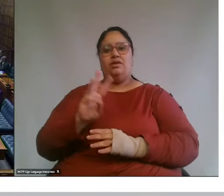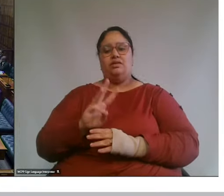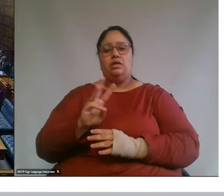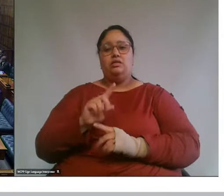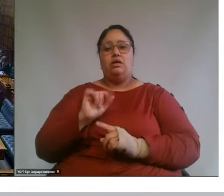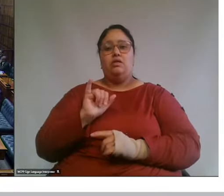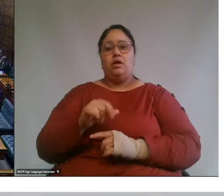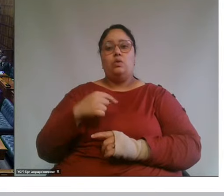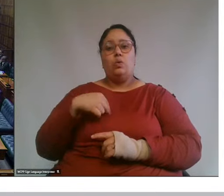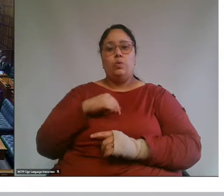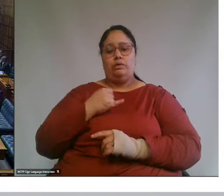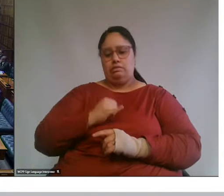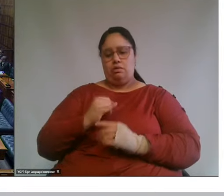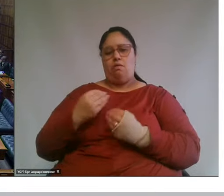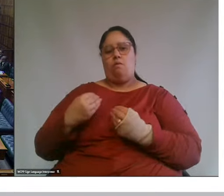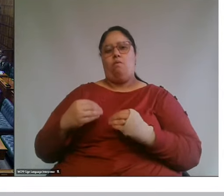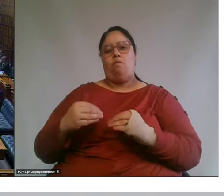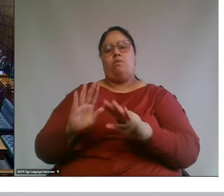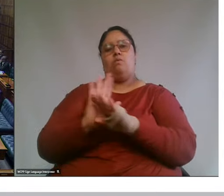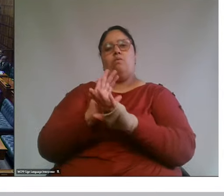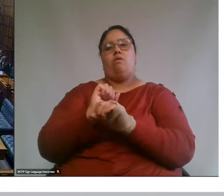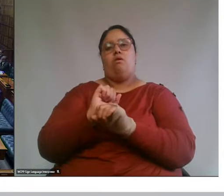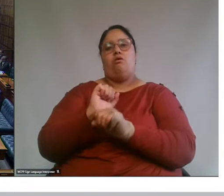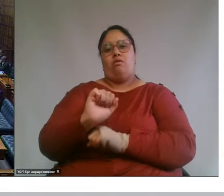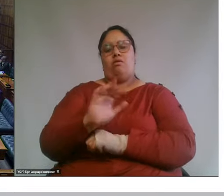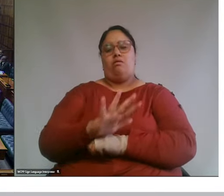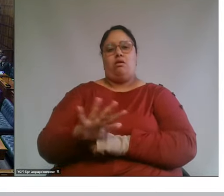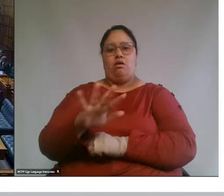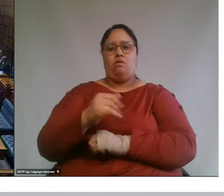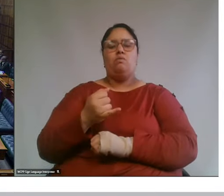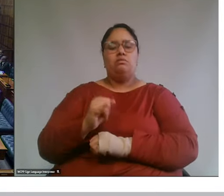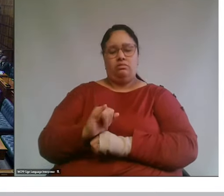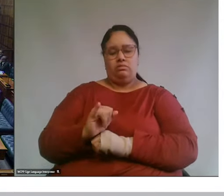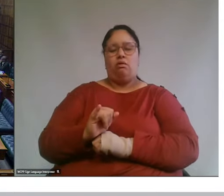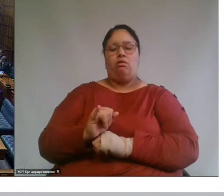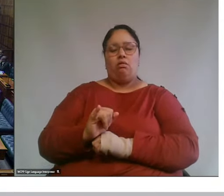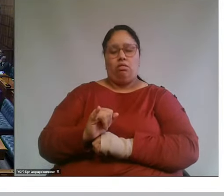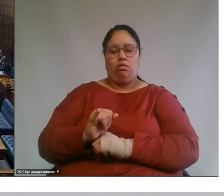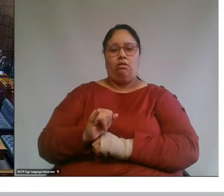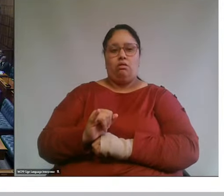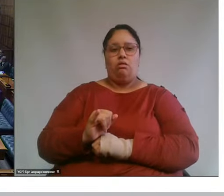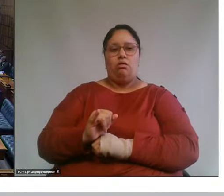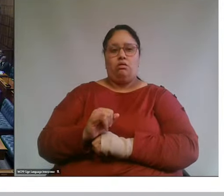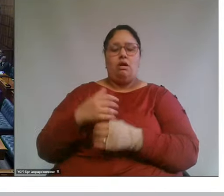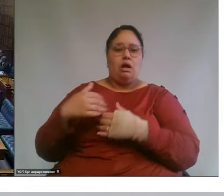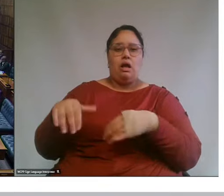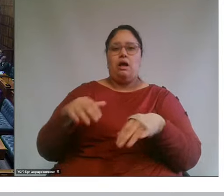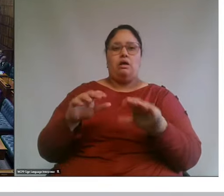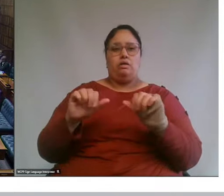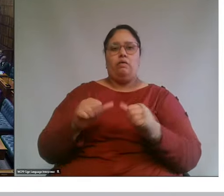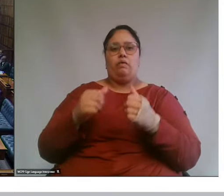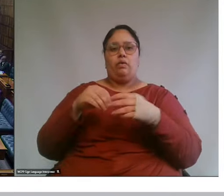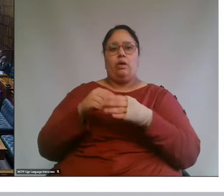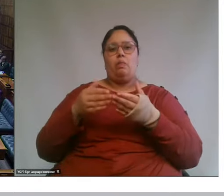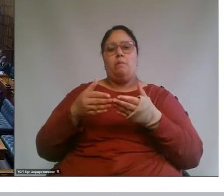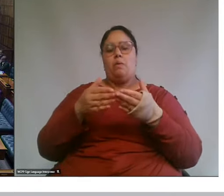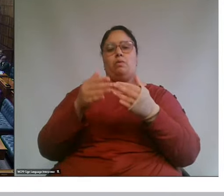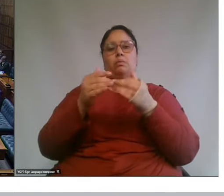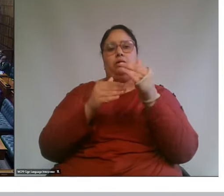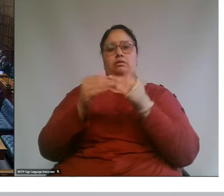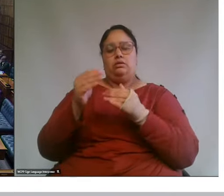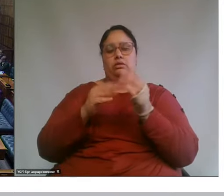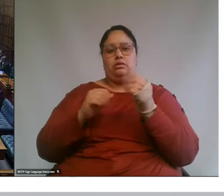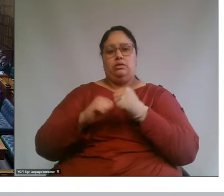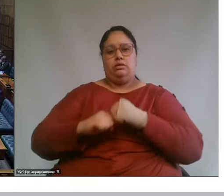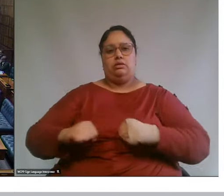that we are still working in this area we still we still um uh quite active uh in the boat building